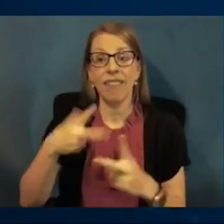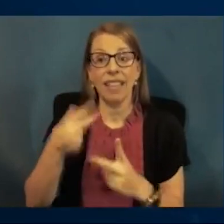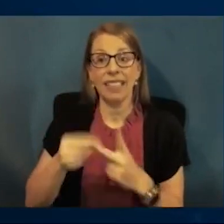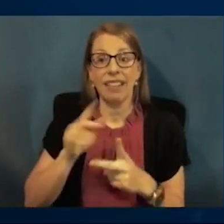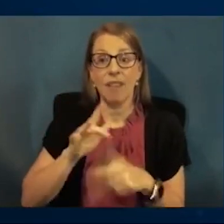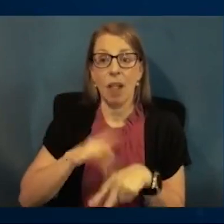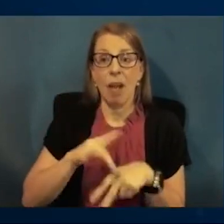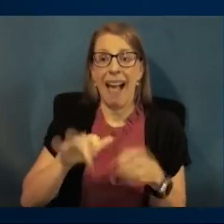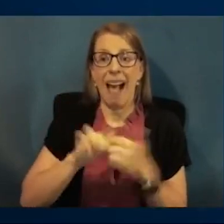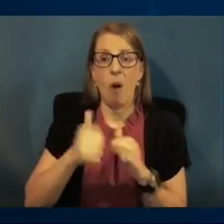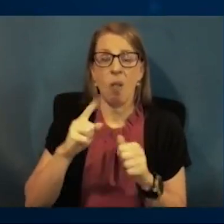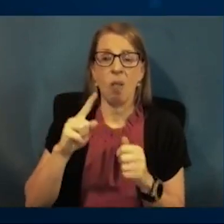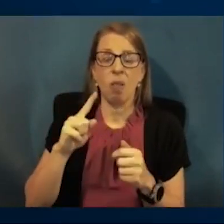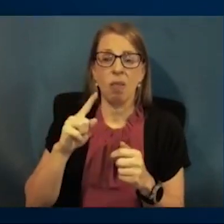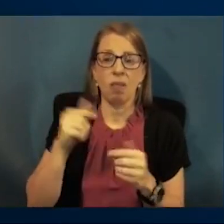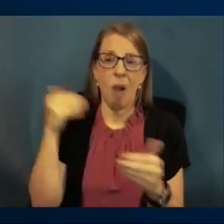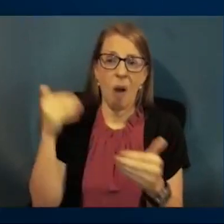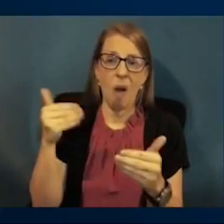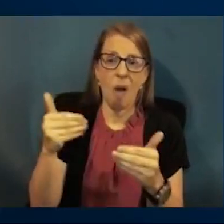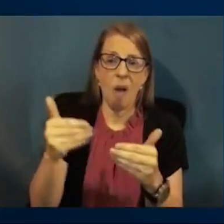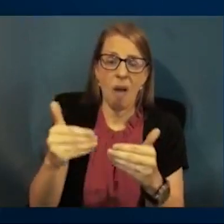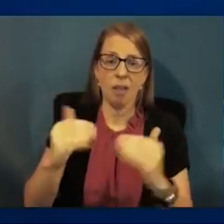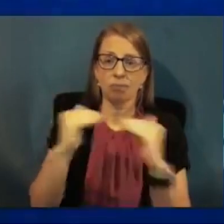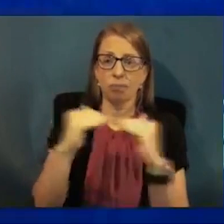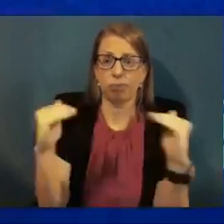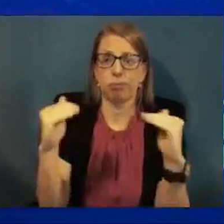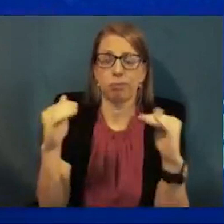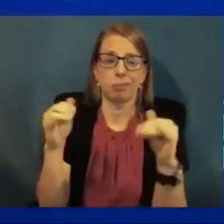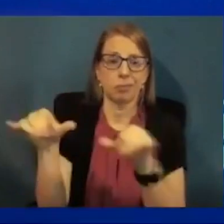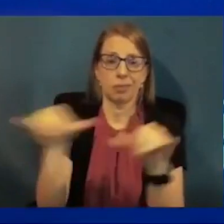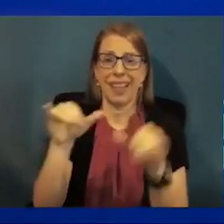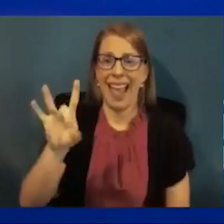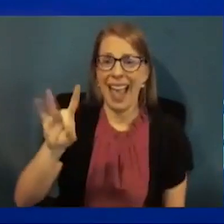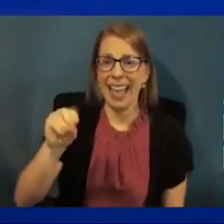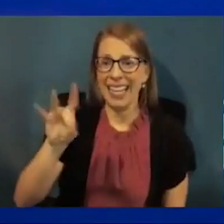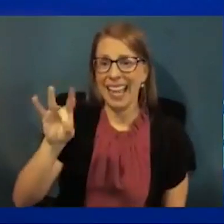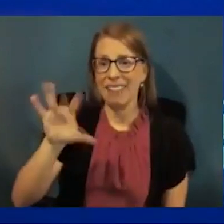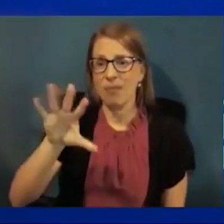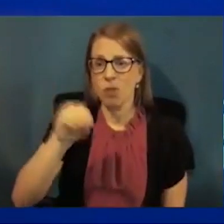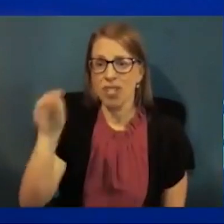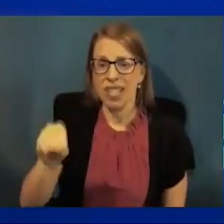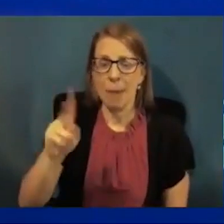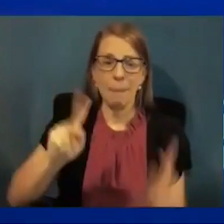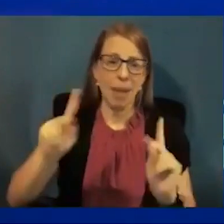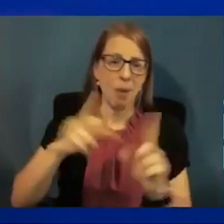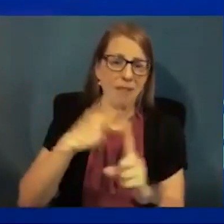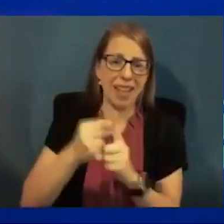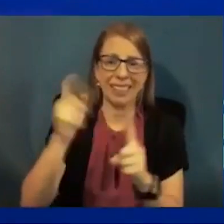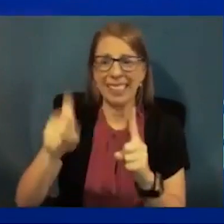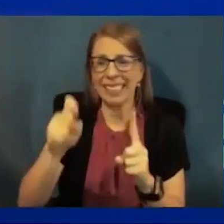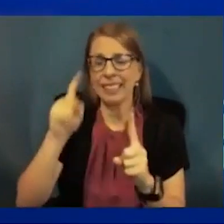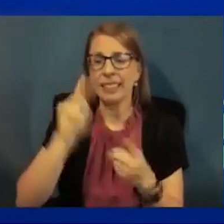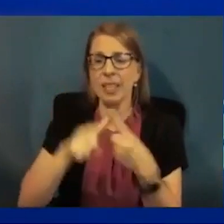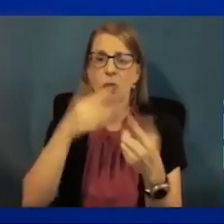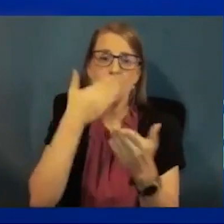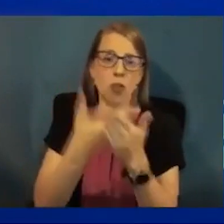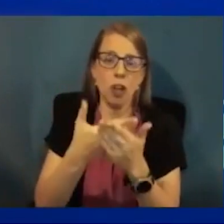Listen, we're saying 80 to 85% of people need to be vaccinated before we can really think we have good immunity and we can get rid of the Delta